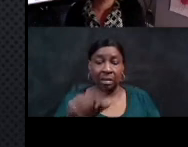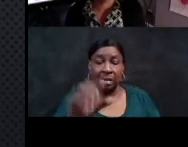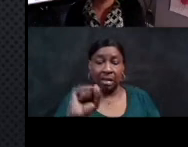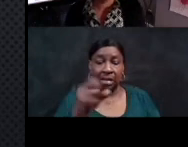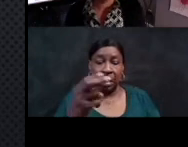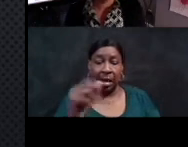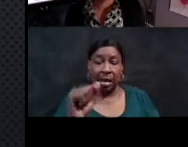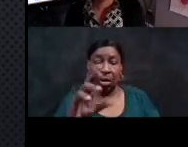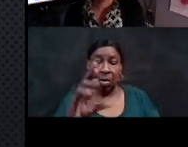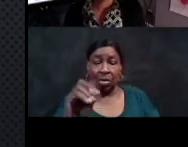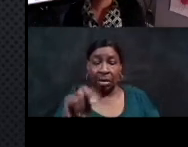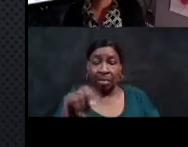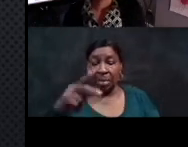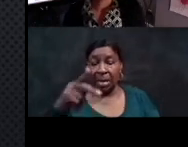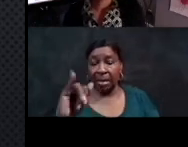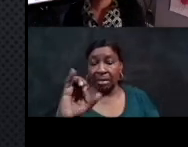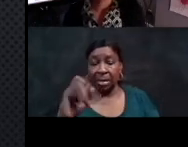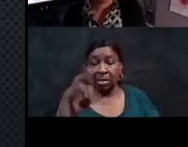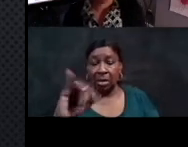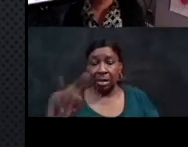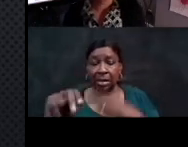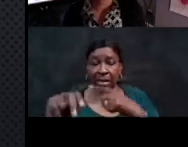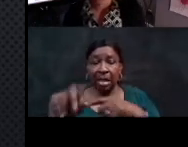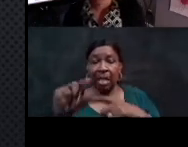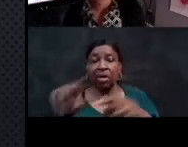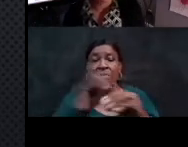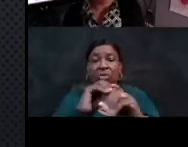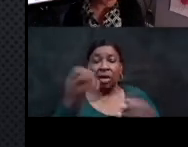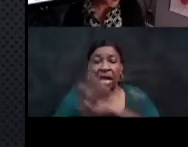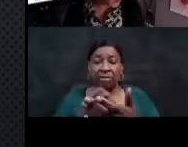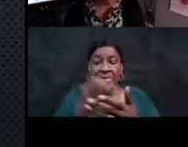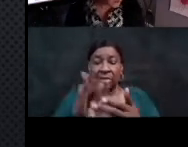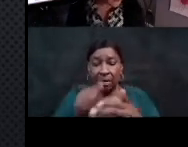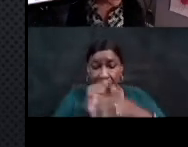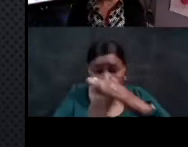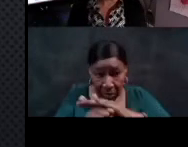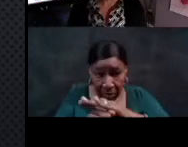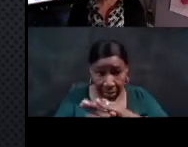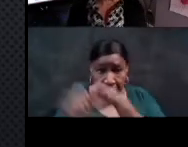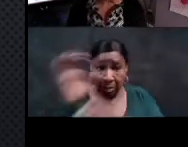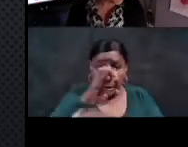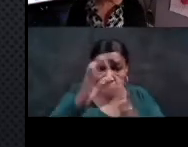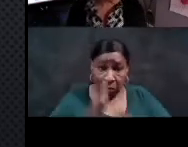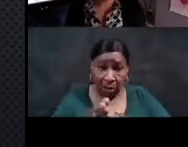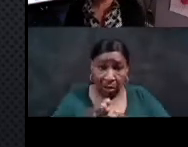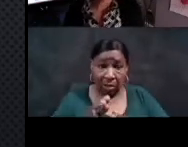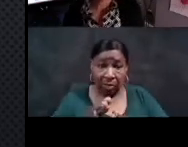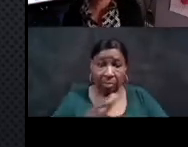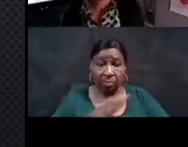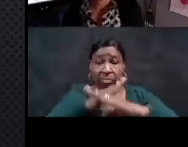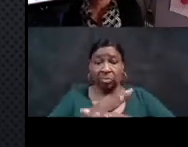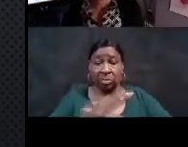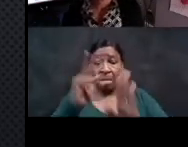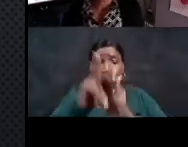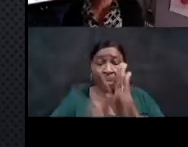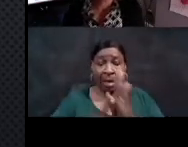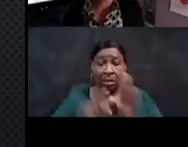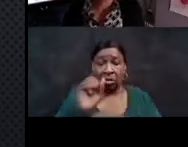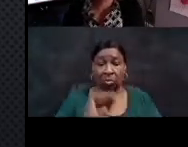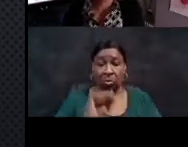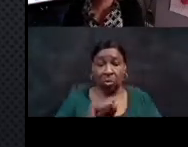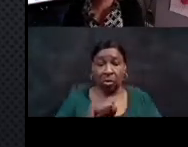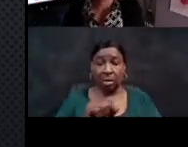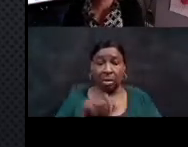Pickering, saying there's no evidence that asylum seeker deterrence policy works. And that is important to remember because